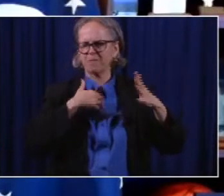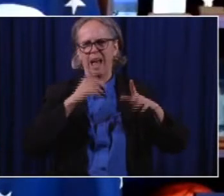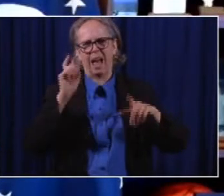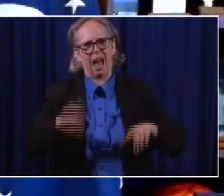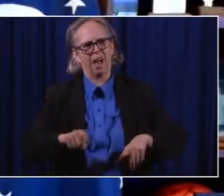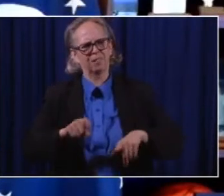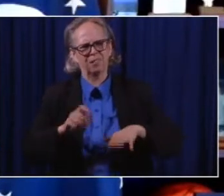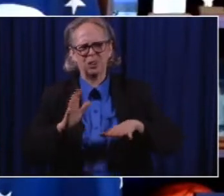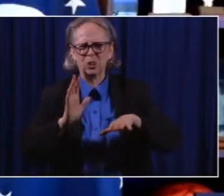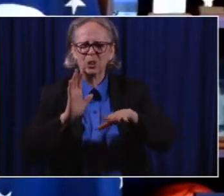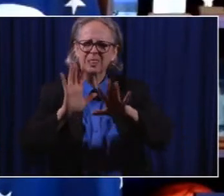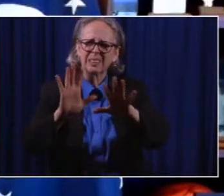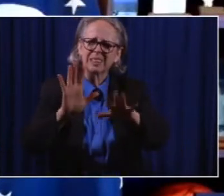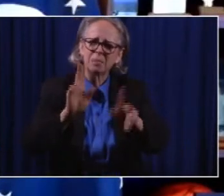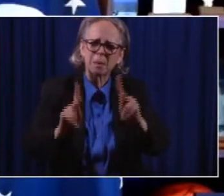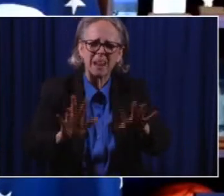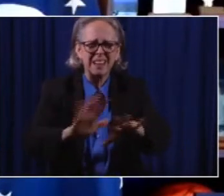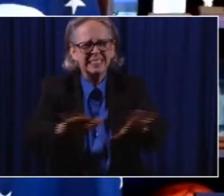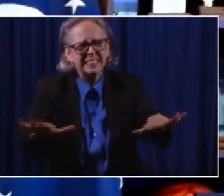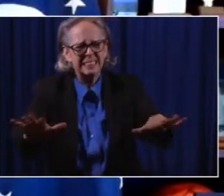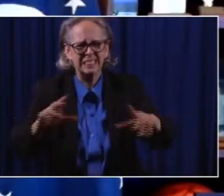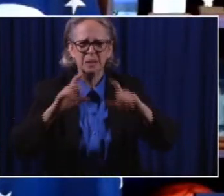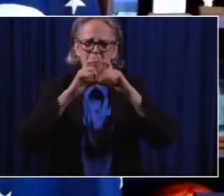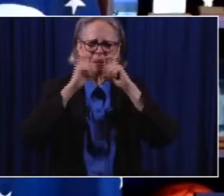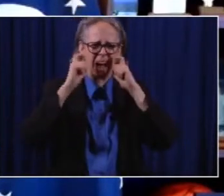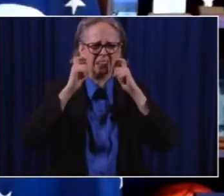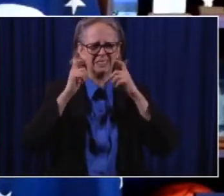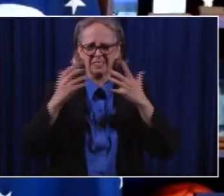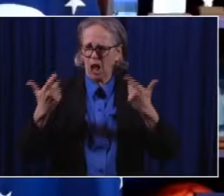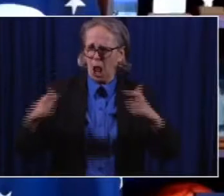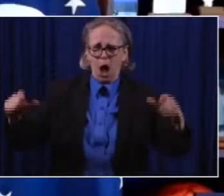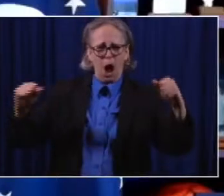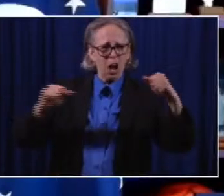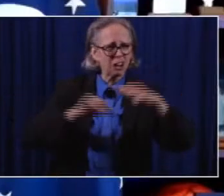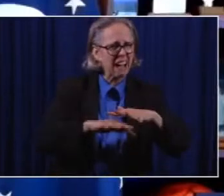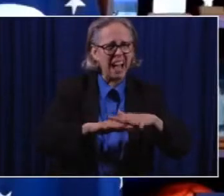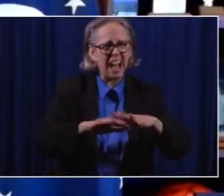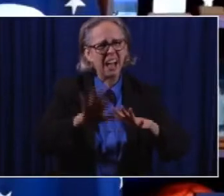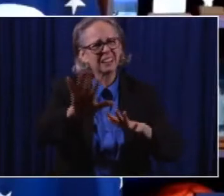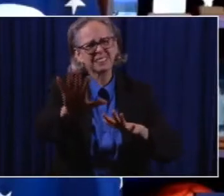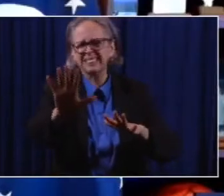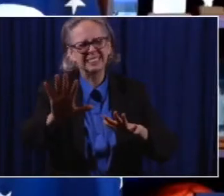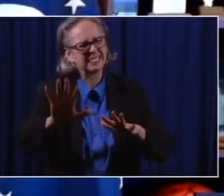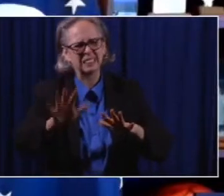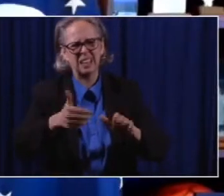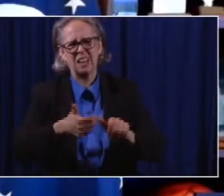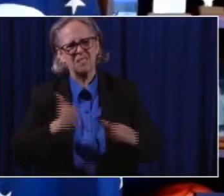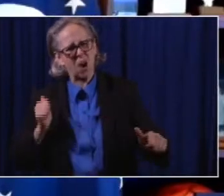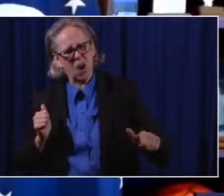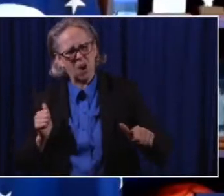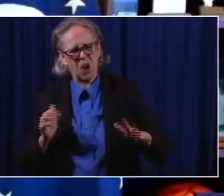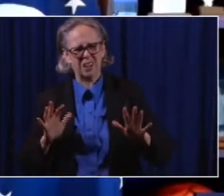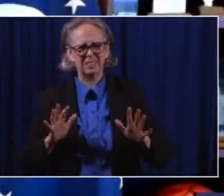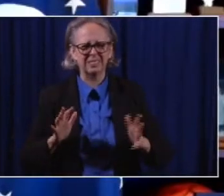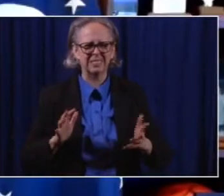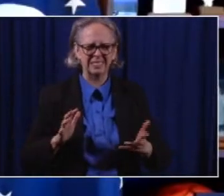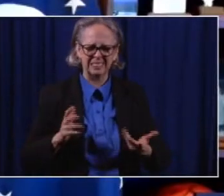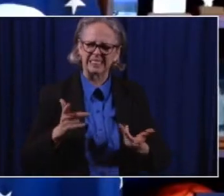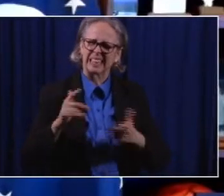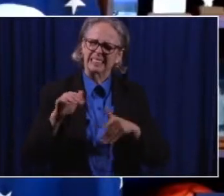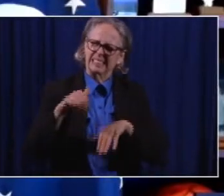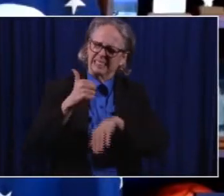to avoid events if you can avoid them. Pull back on these things a little while until we get this back under